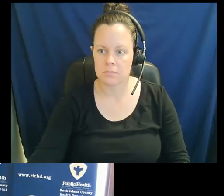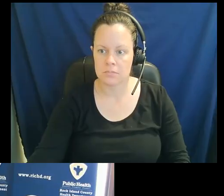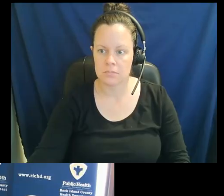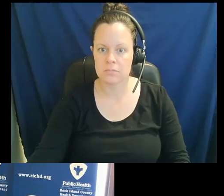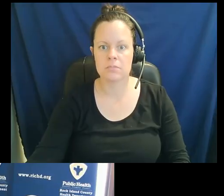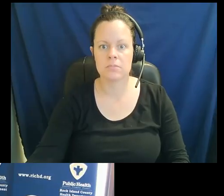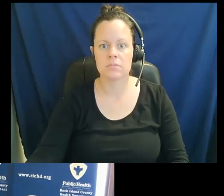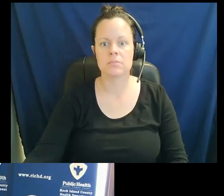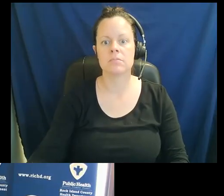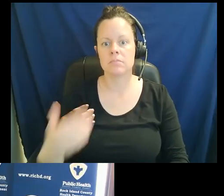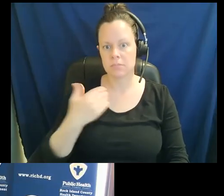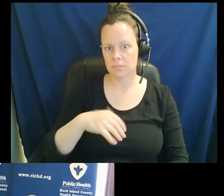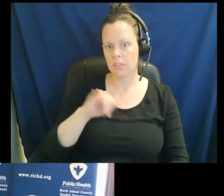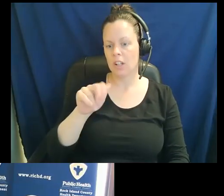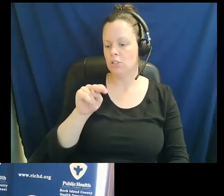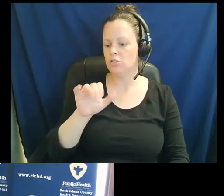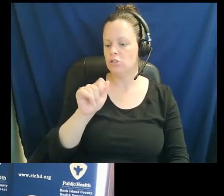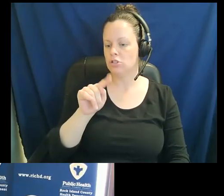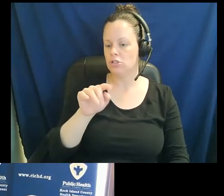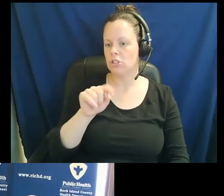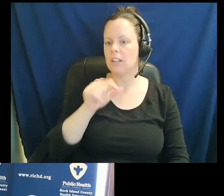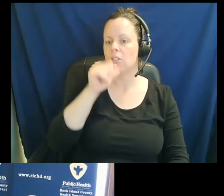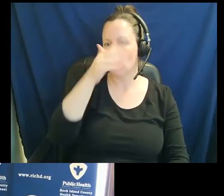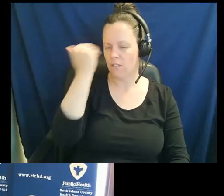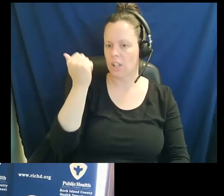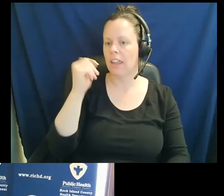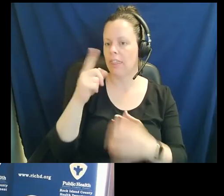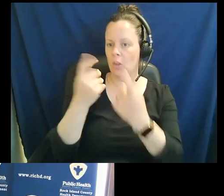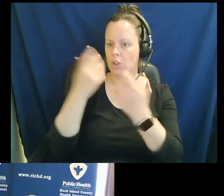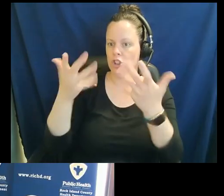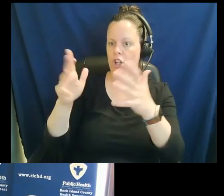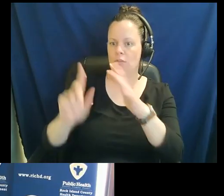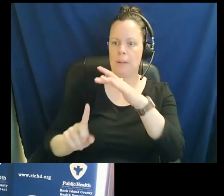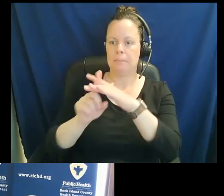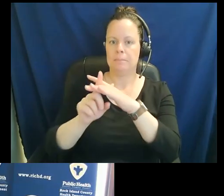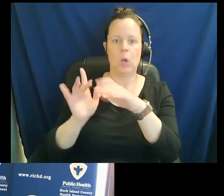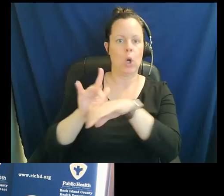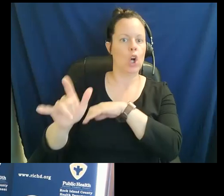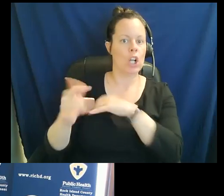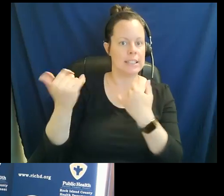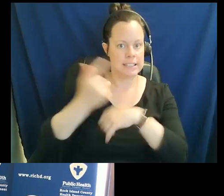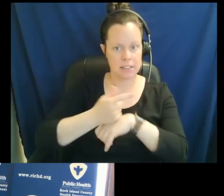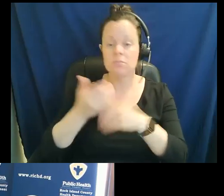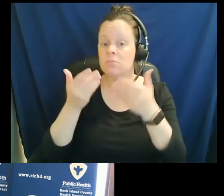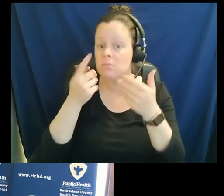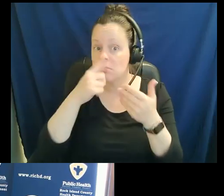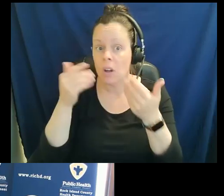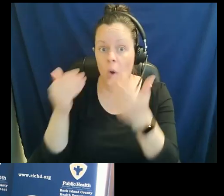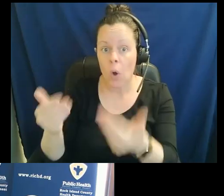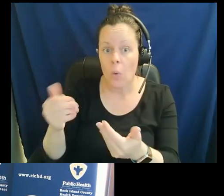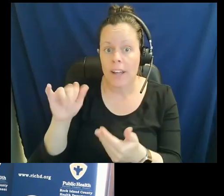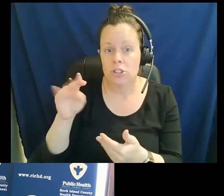Brooke, it's Janet. Don't forget the questions that we received early today. Oh, yes. Do you want to go ahead with those questions, Janet?